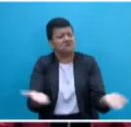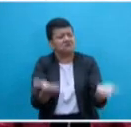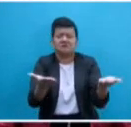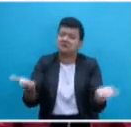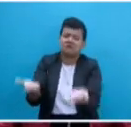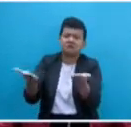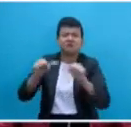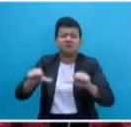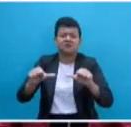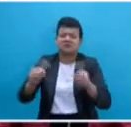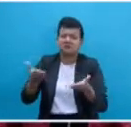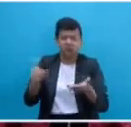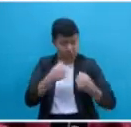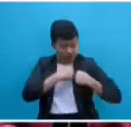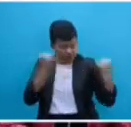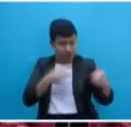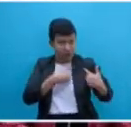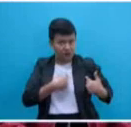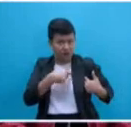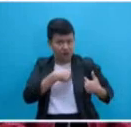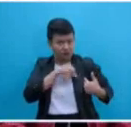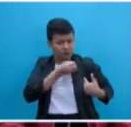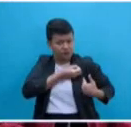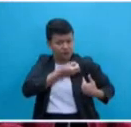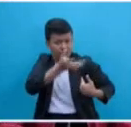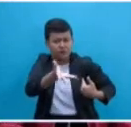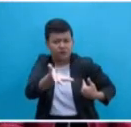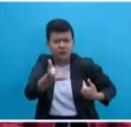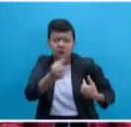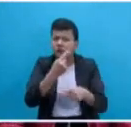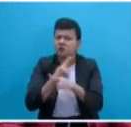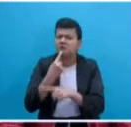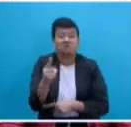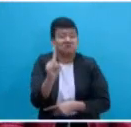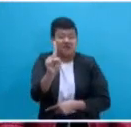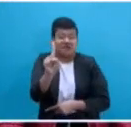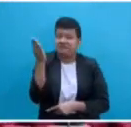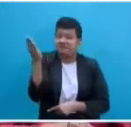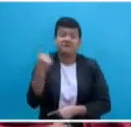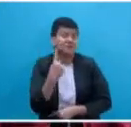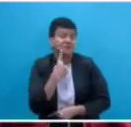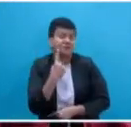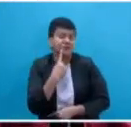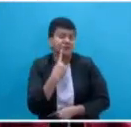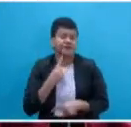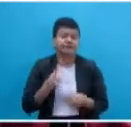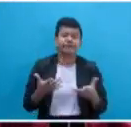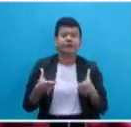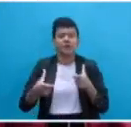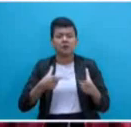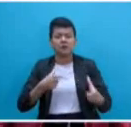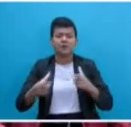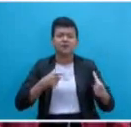delivered it from his heart as a true patriot of Fiji. On the day after the nation paid its respect to those and made the